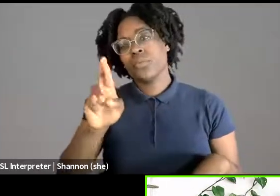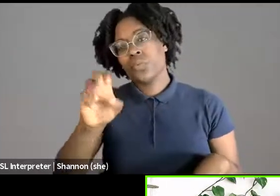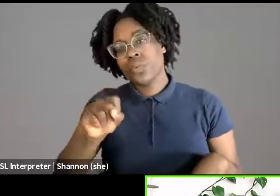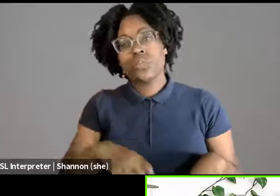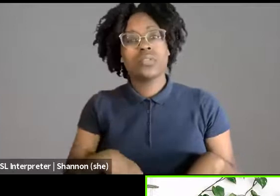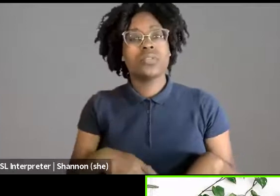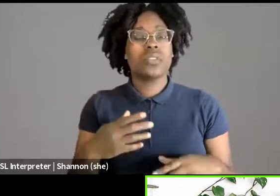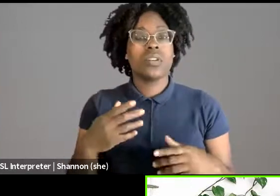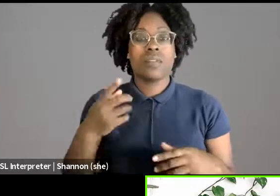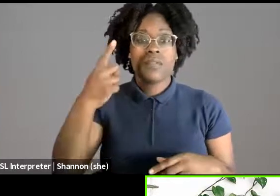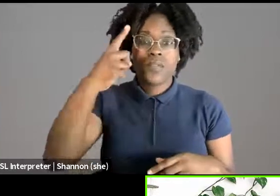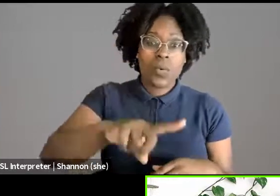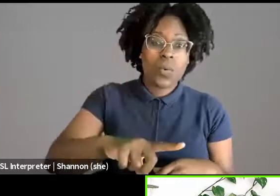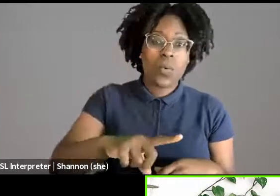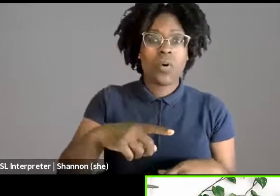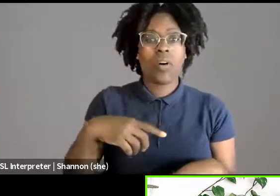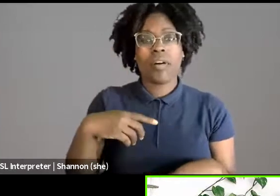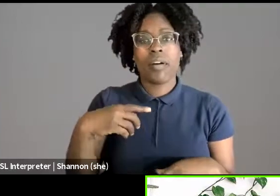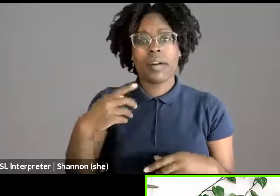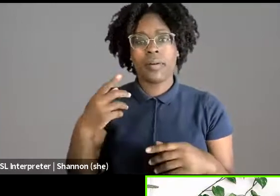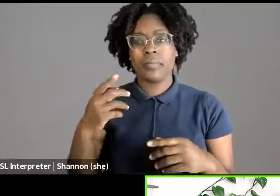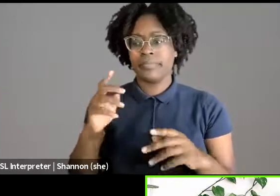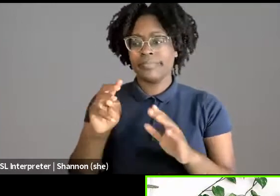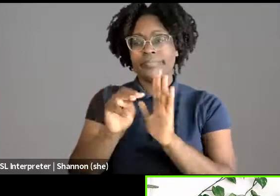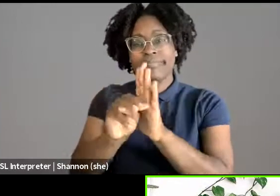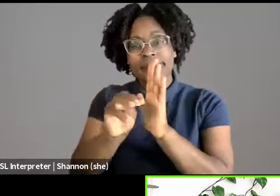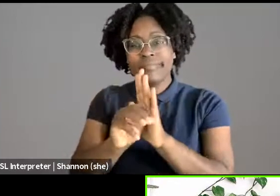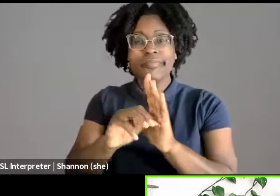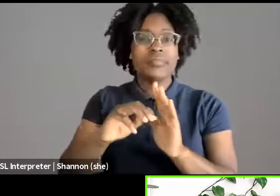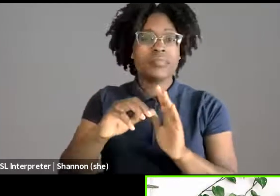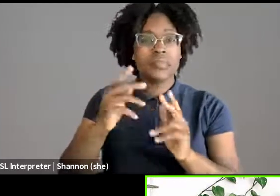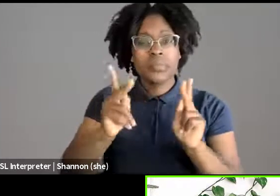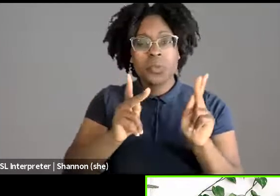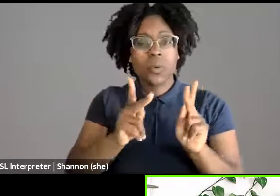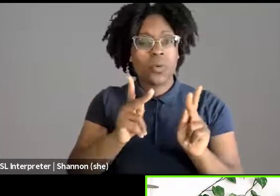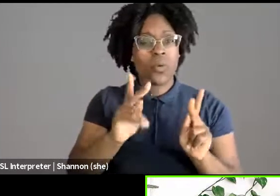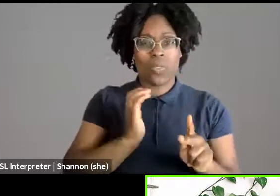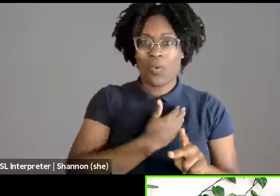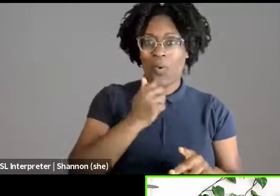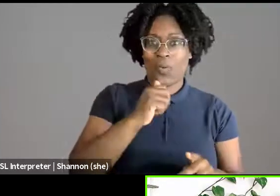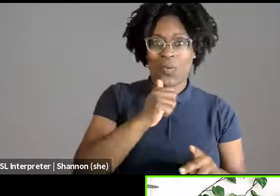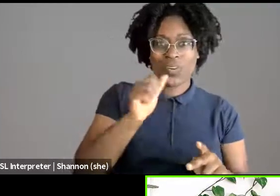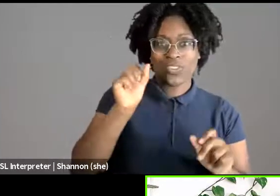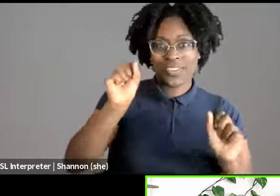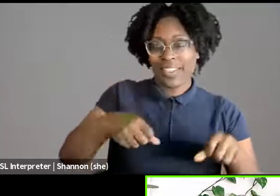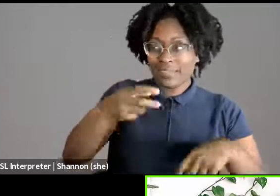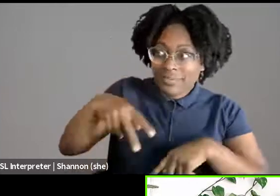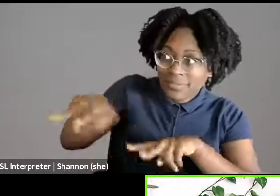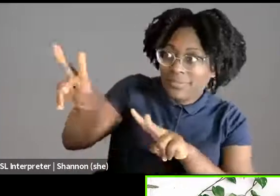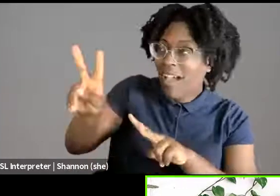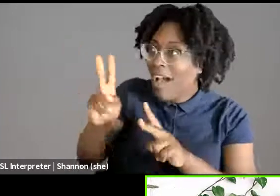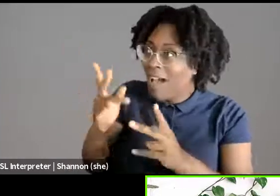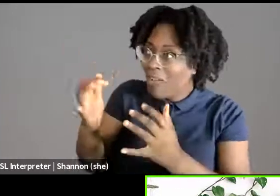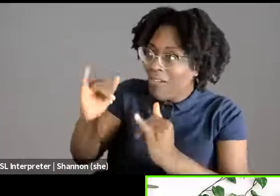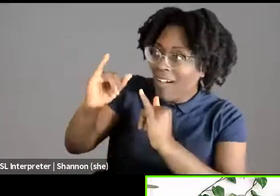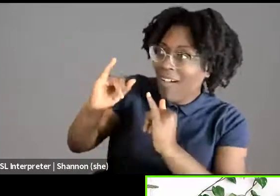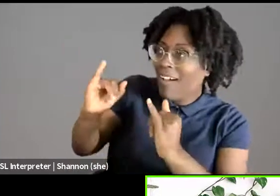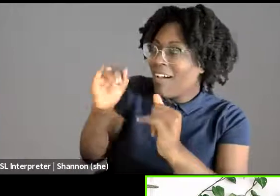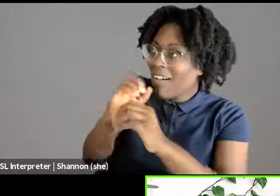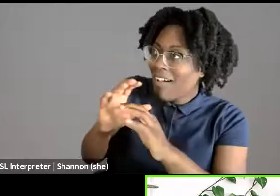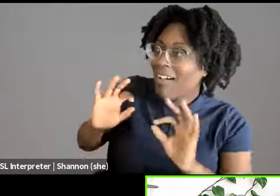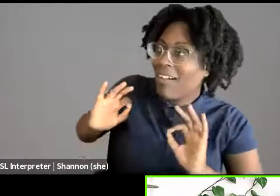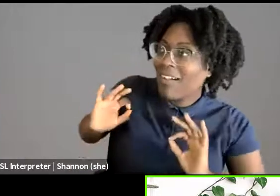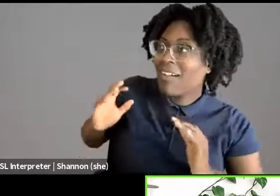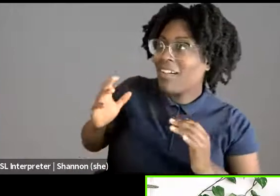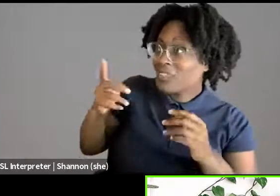Native women working for your company and you'd like to get in touch and see if there's a possibility